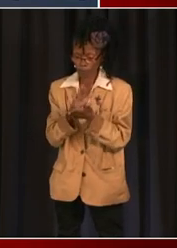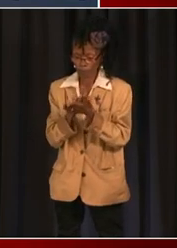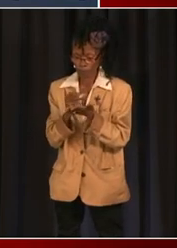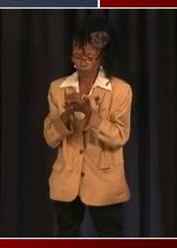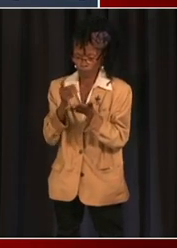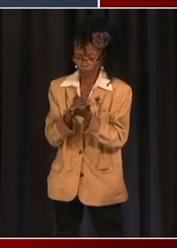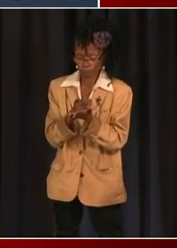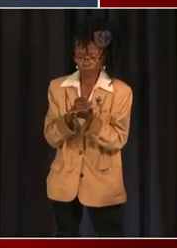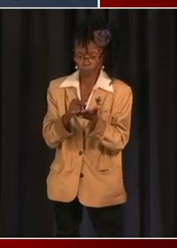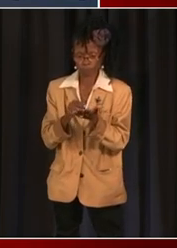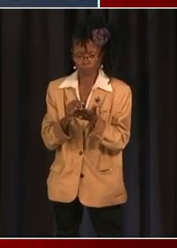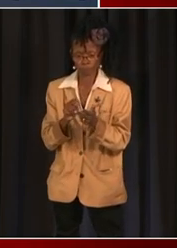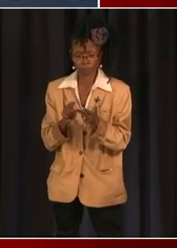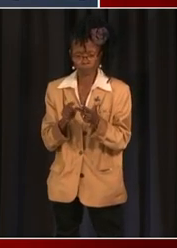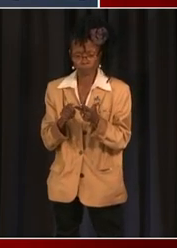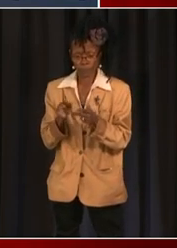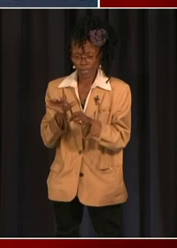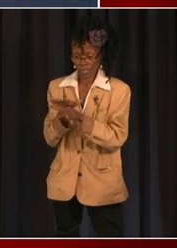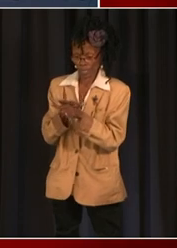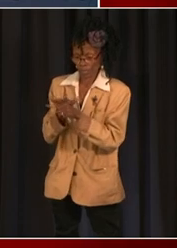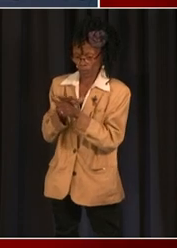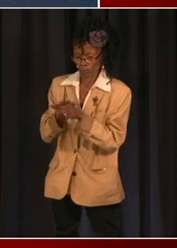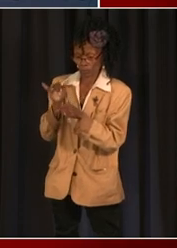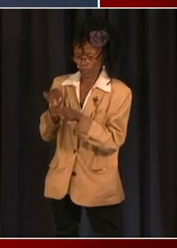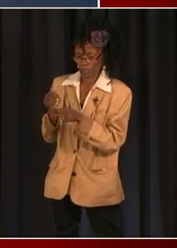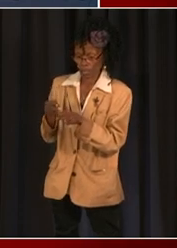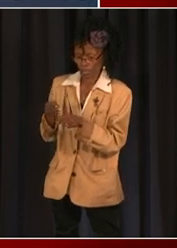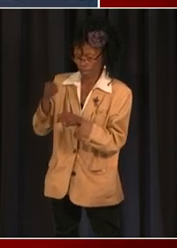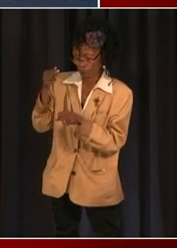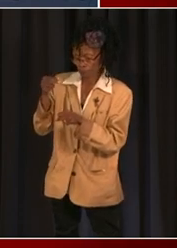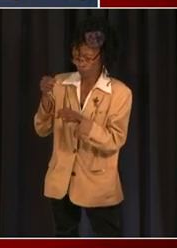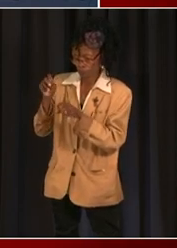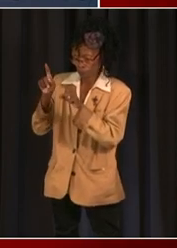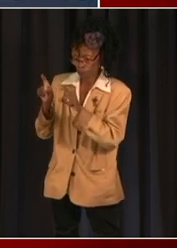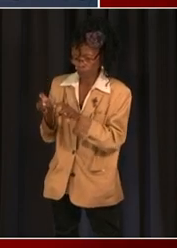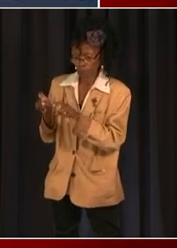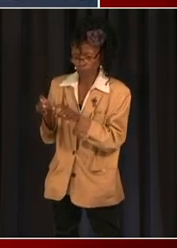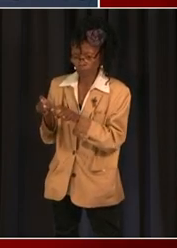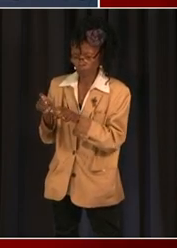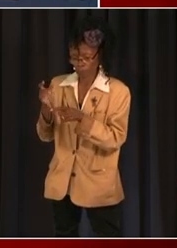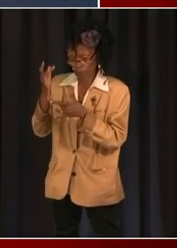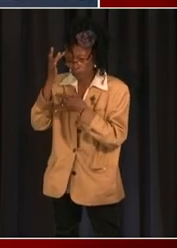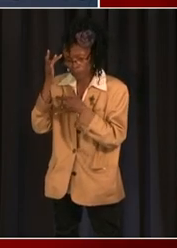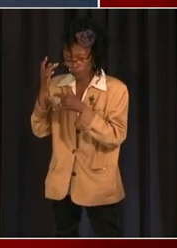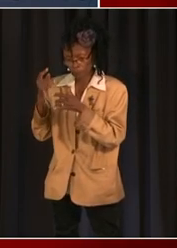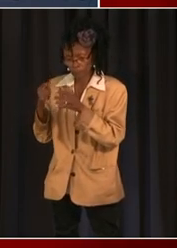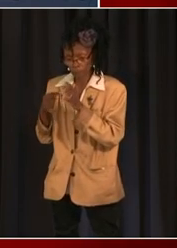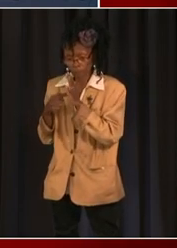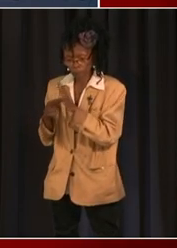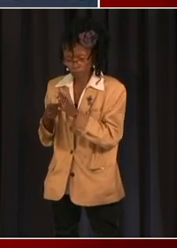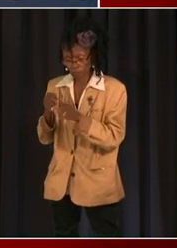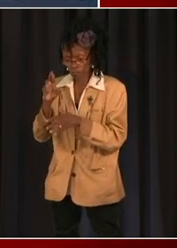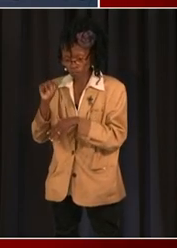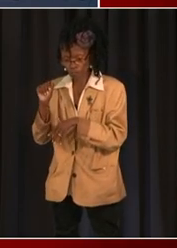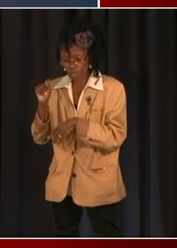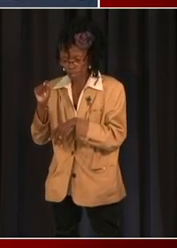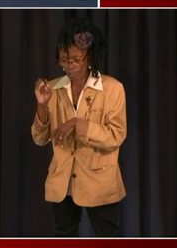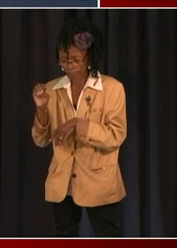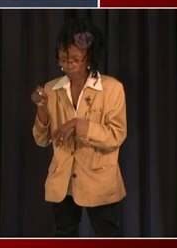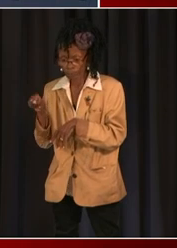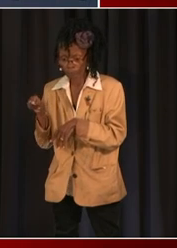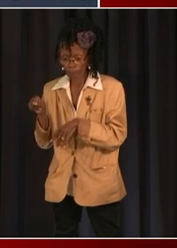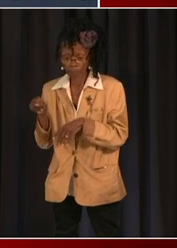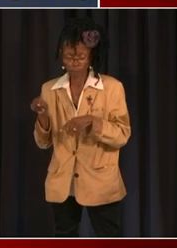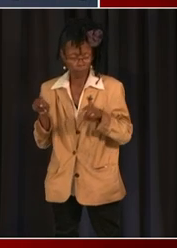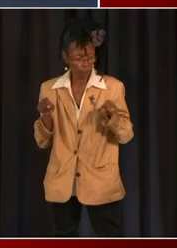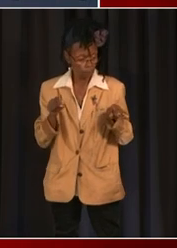schools in neighborhoods with higher infection rates may actually get lower testing if they have a small number of consent forms? That's a good question,